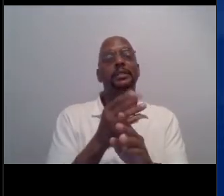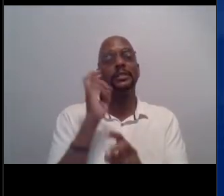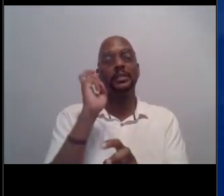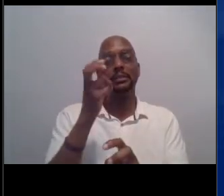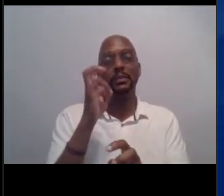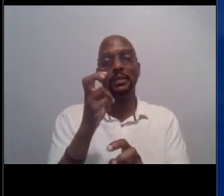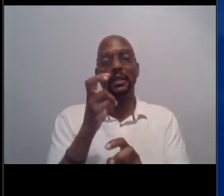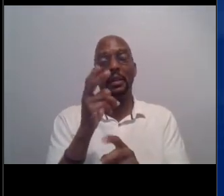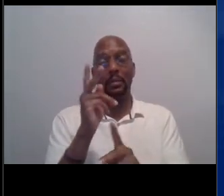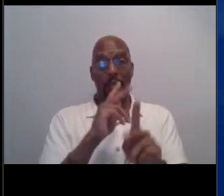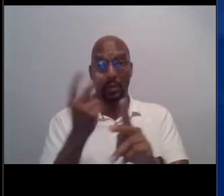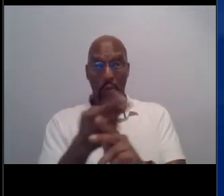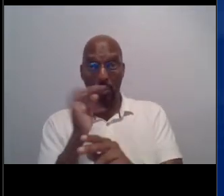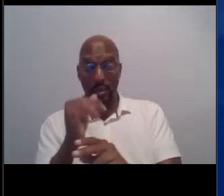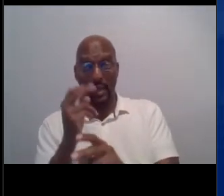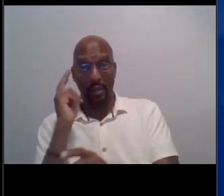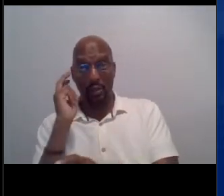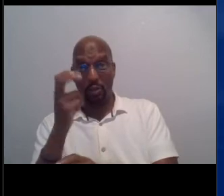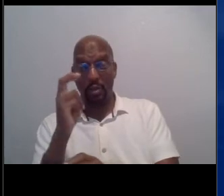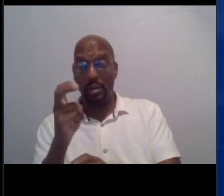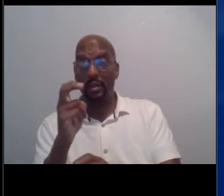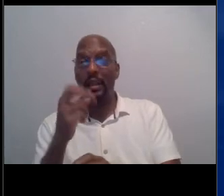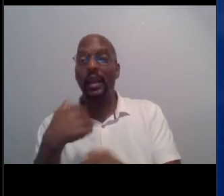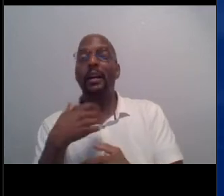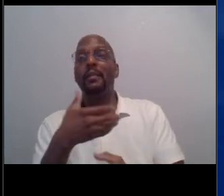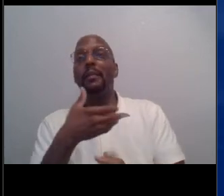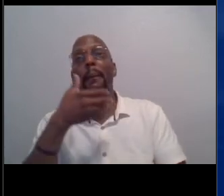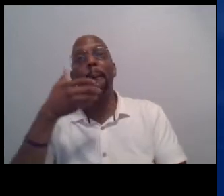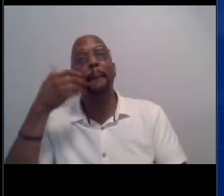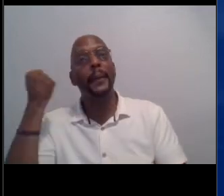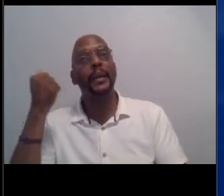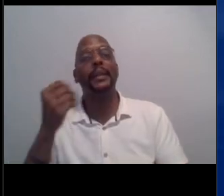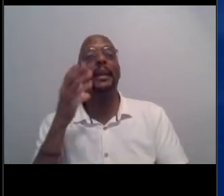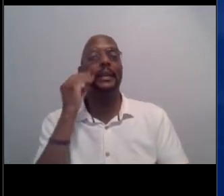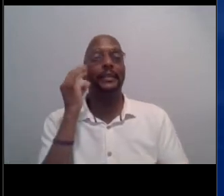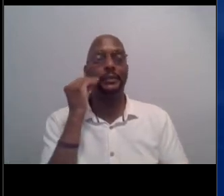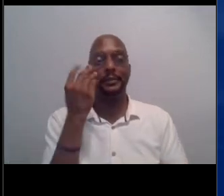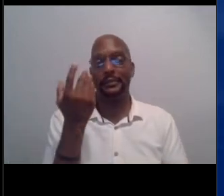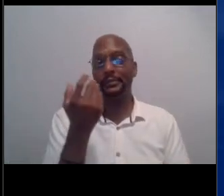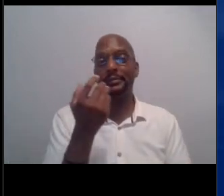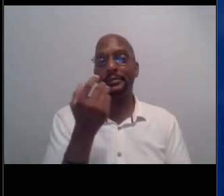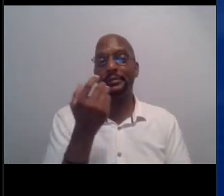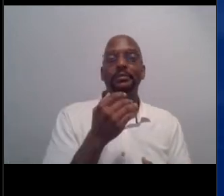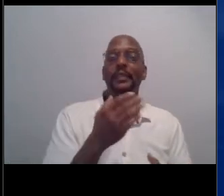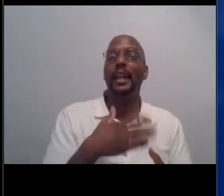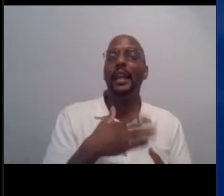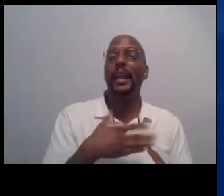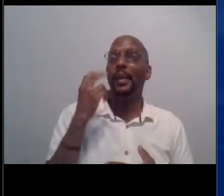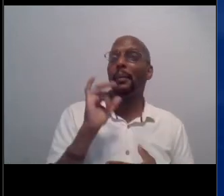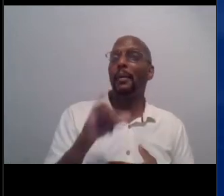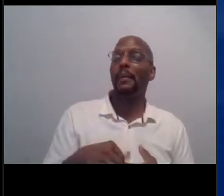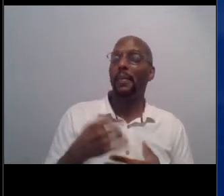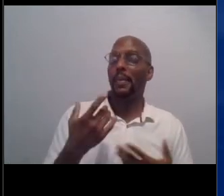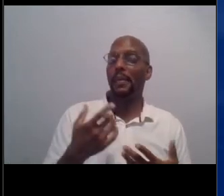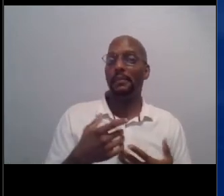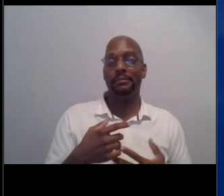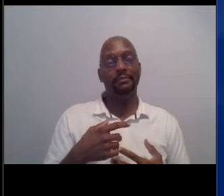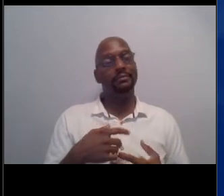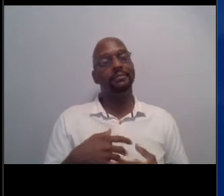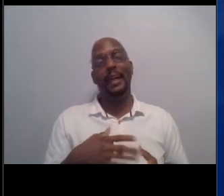experience. And so I'm really happy to hear about this. And again, I can't tell you how happy I